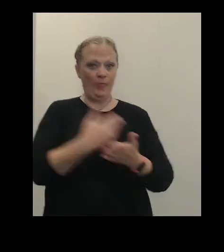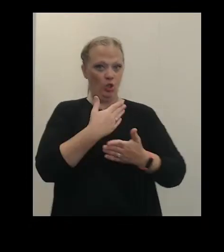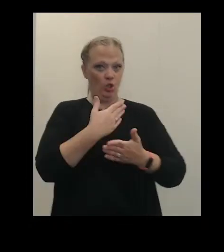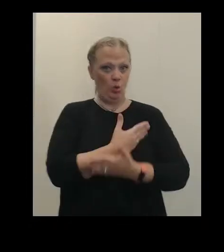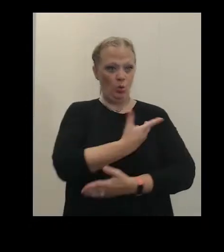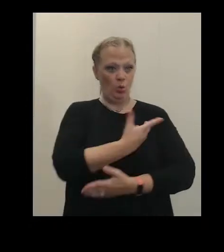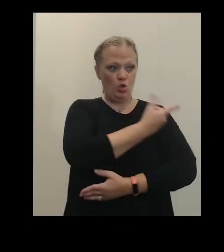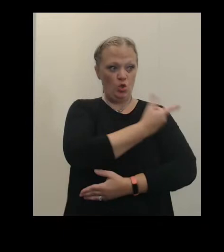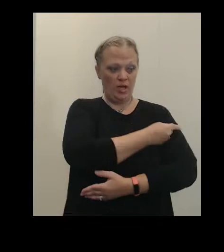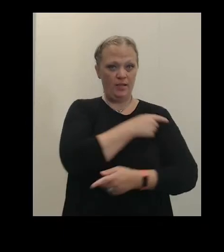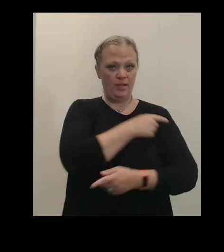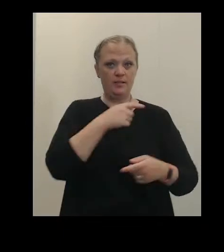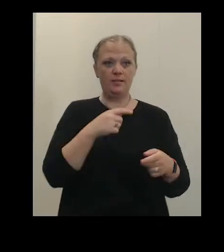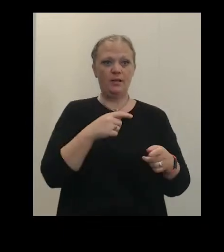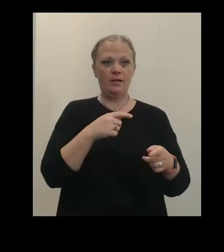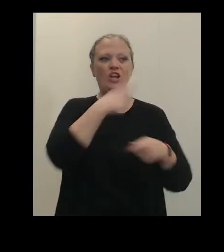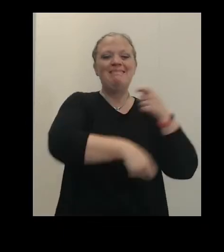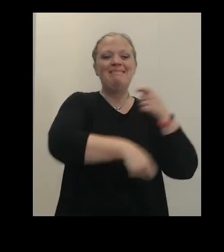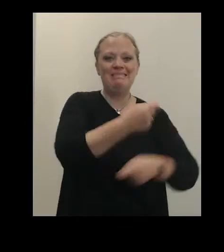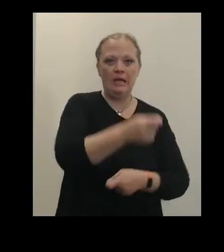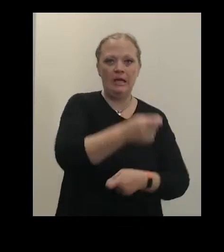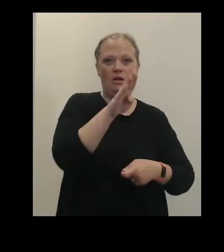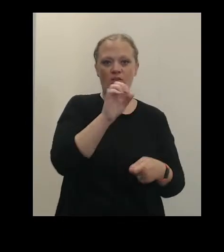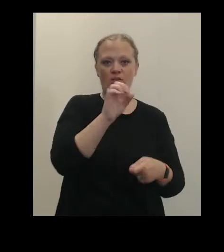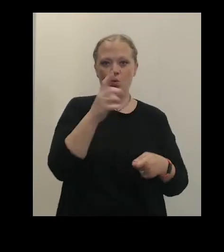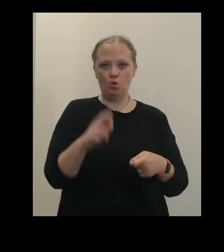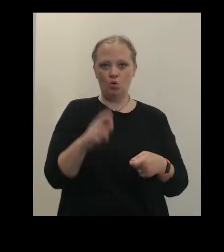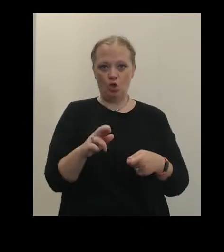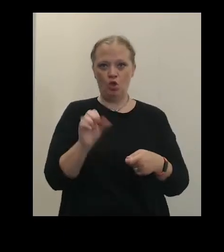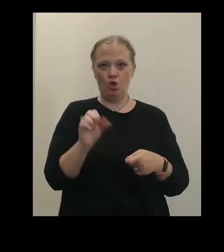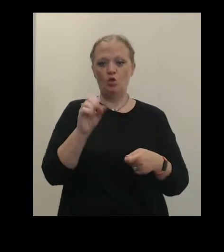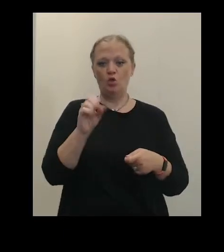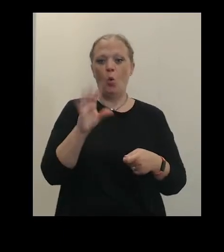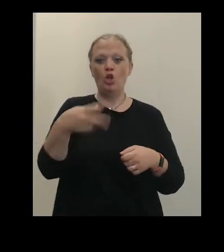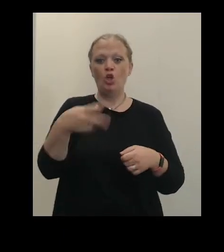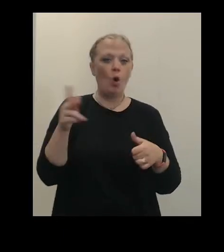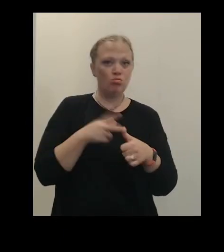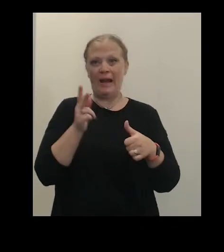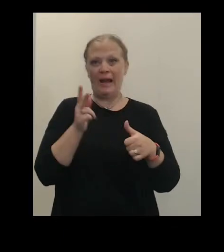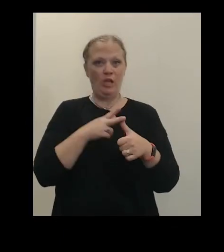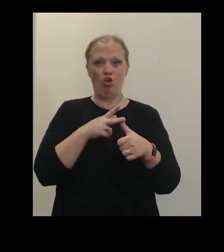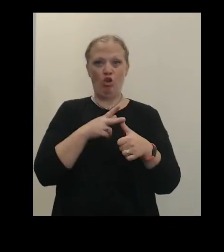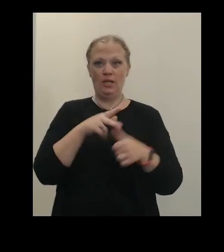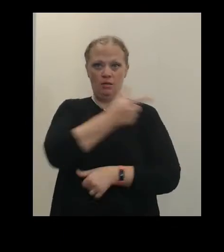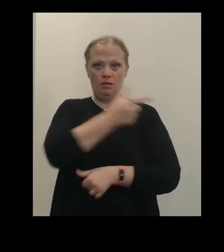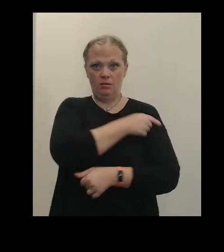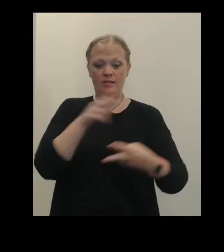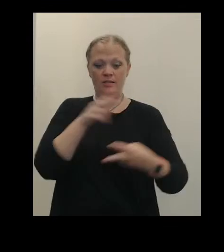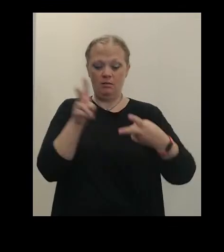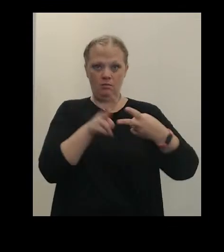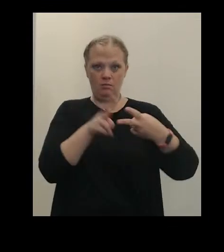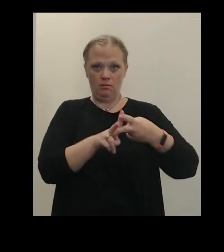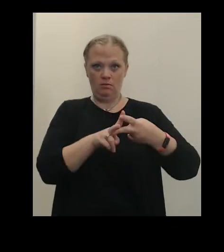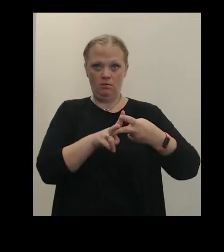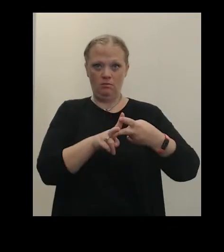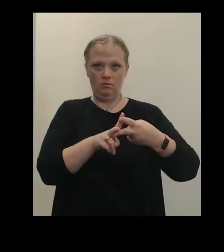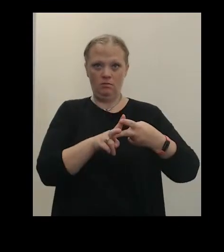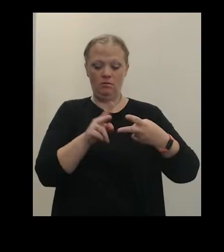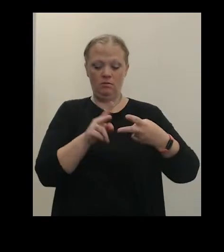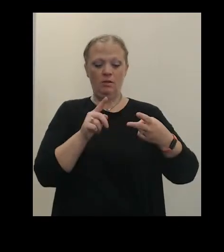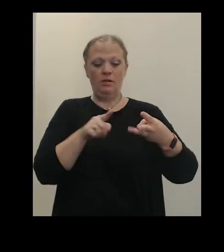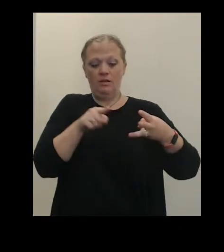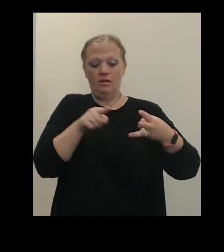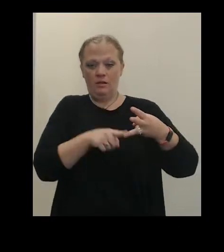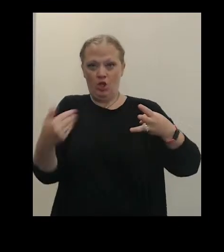are instead of a booster. So your primary series are still the original vaccines, and then this new vaccine is considered a